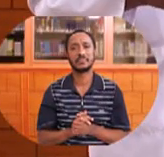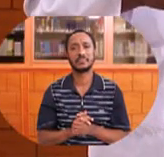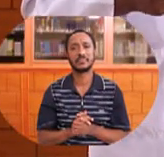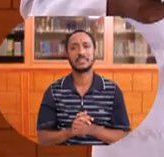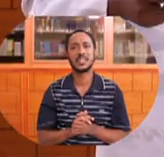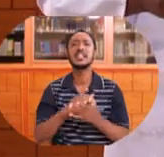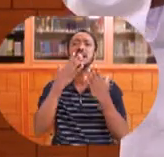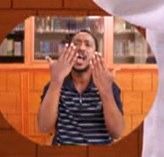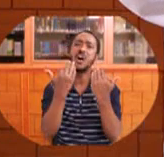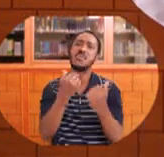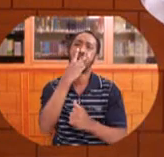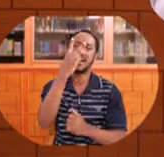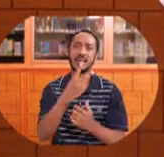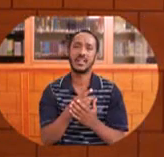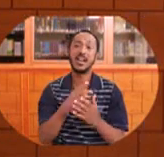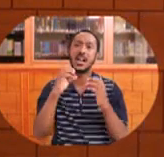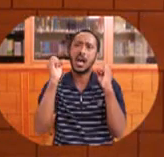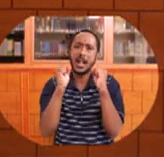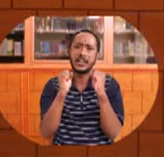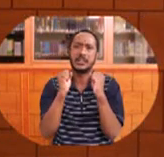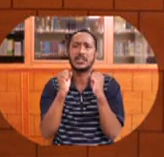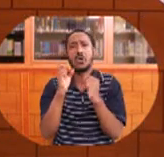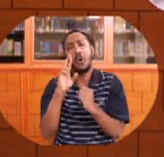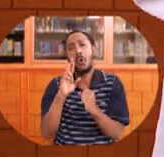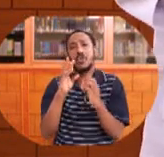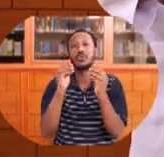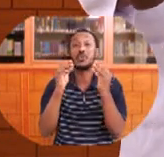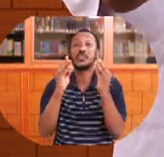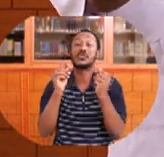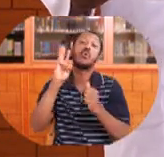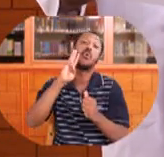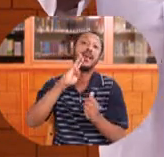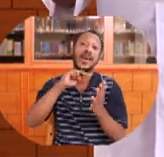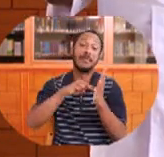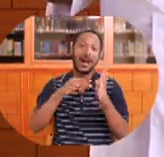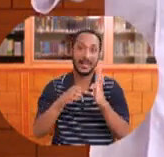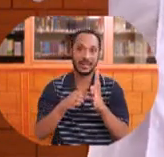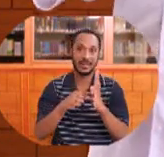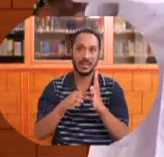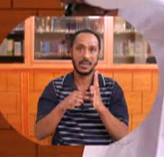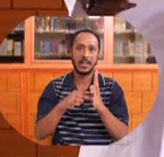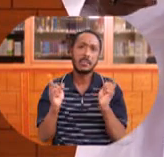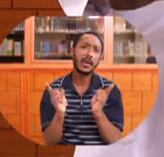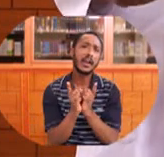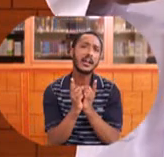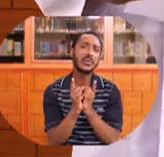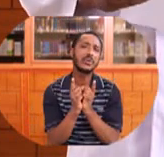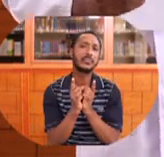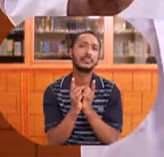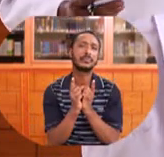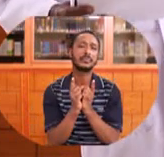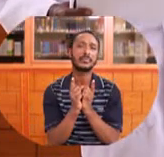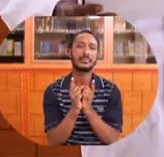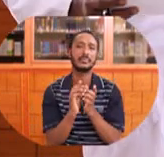Okay, let's see it. This hardness or softness of water is related with